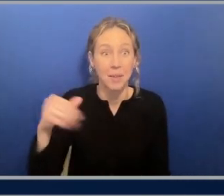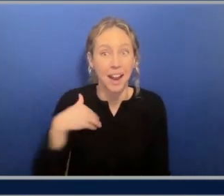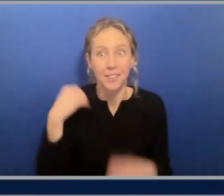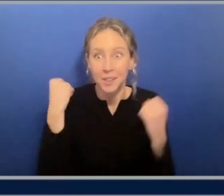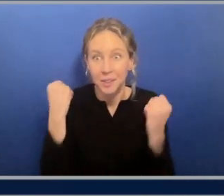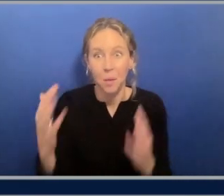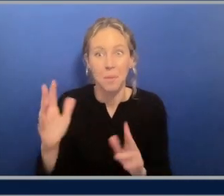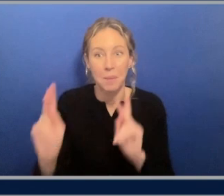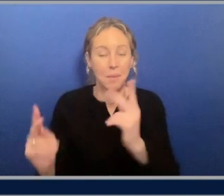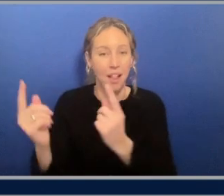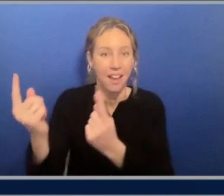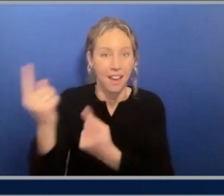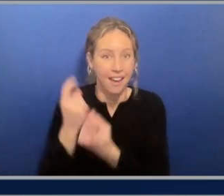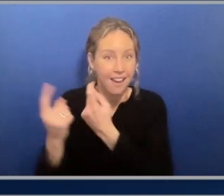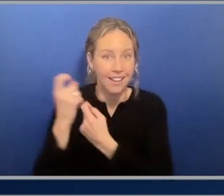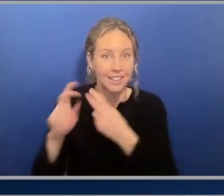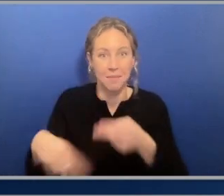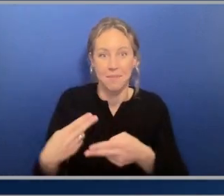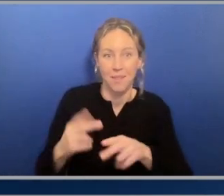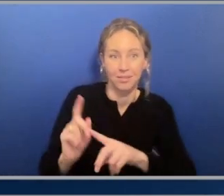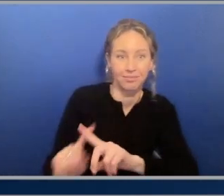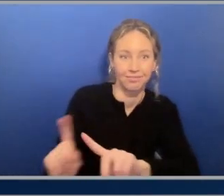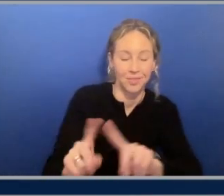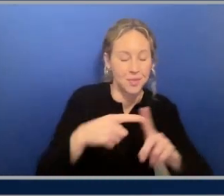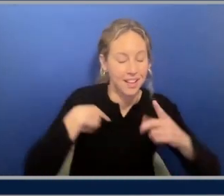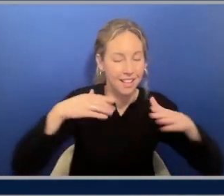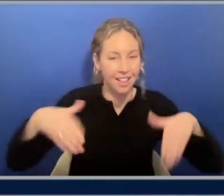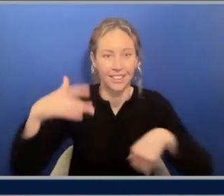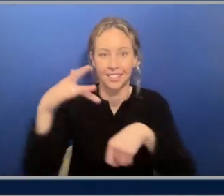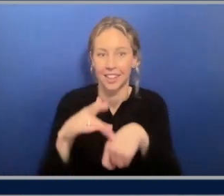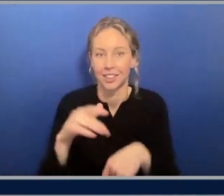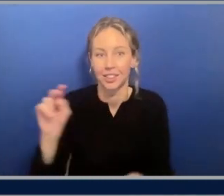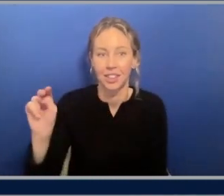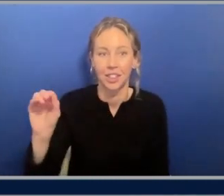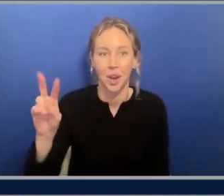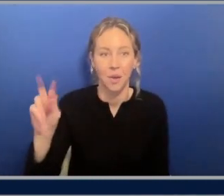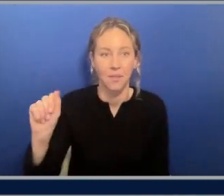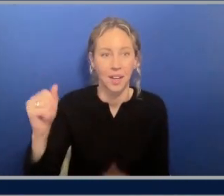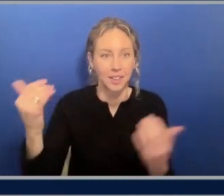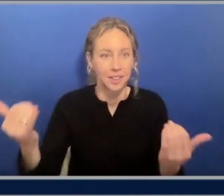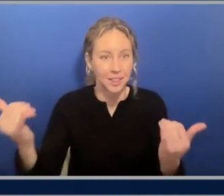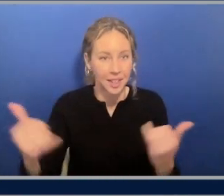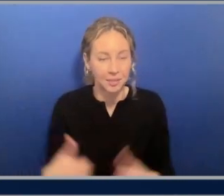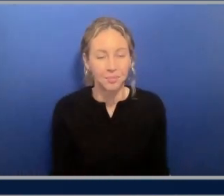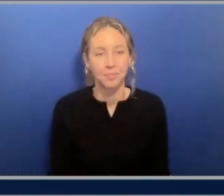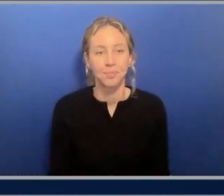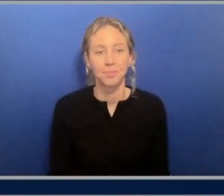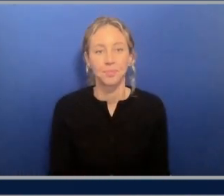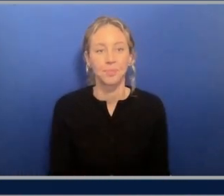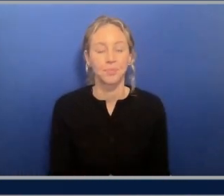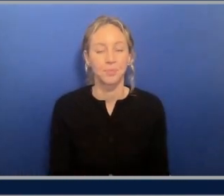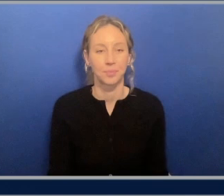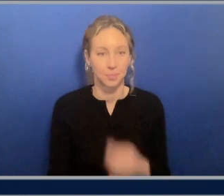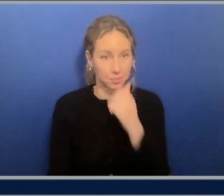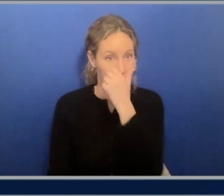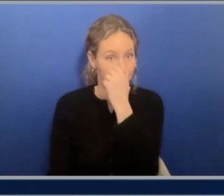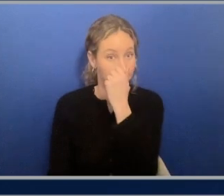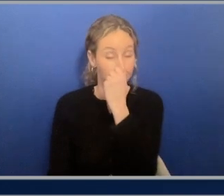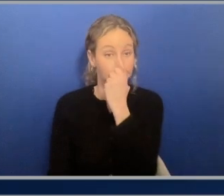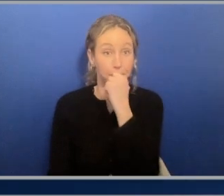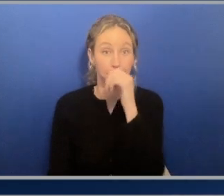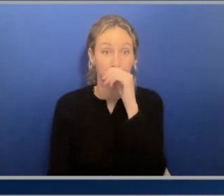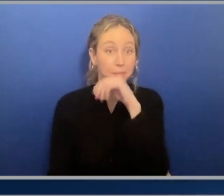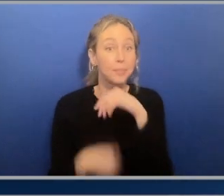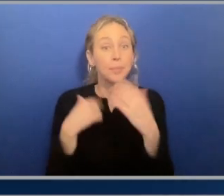repost users and our repost community. We haven't been able to get to that today. So I think what we're going to do is we're